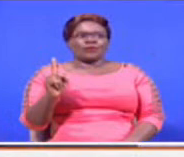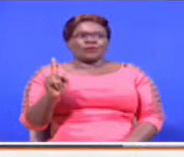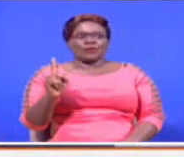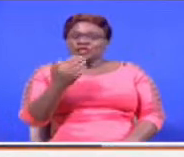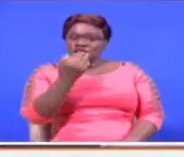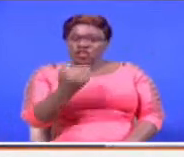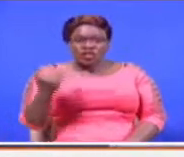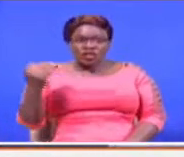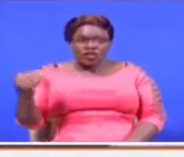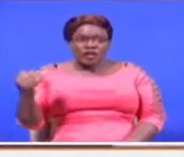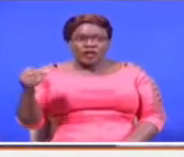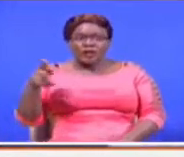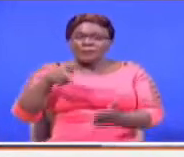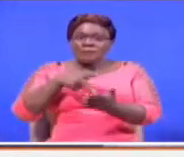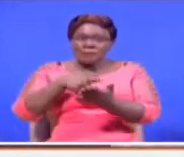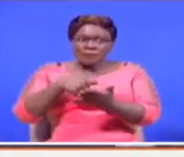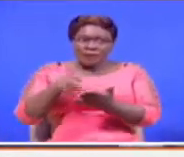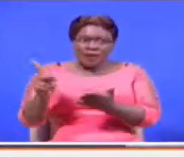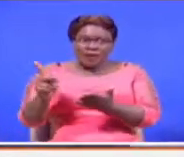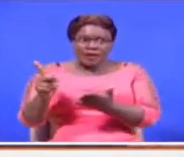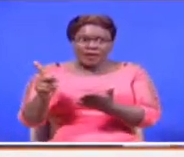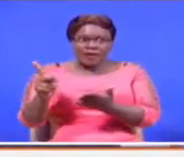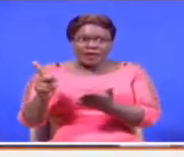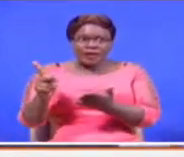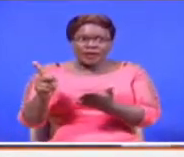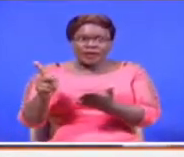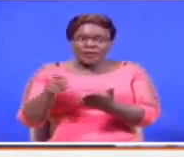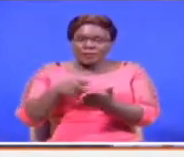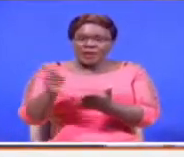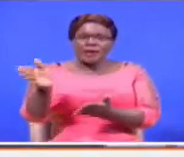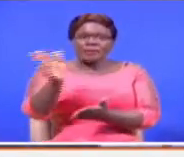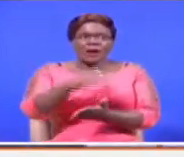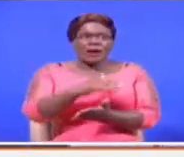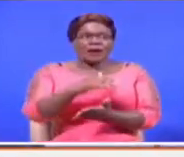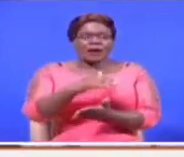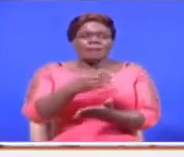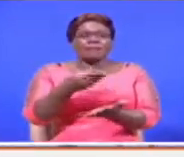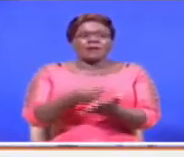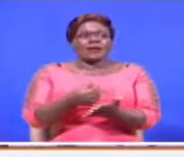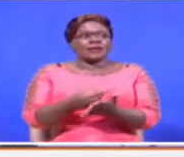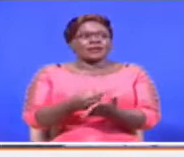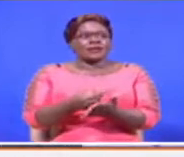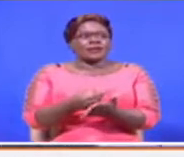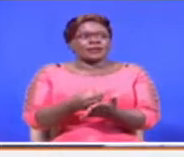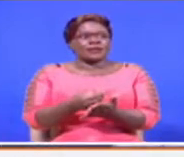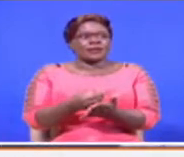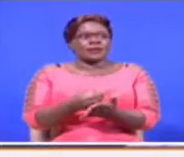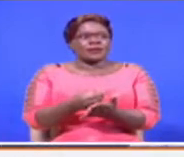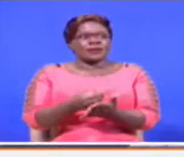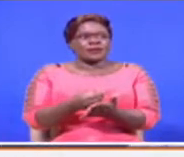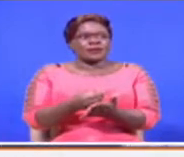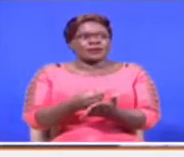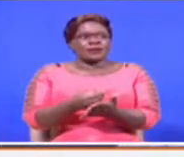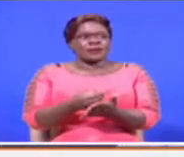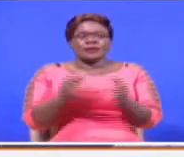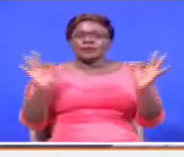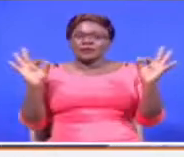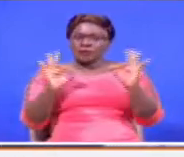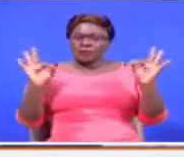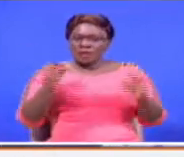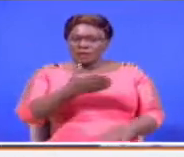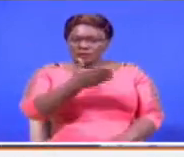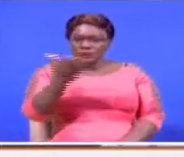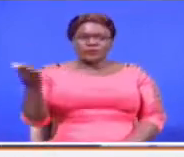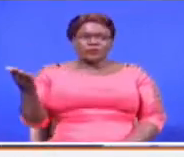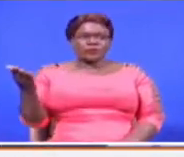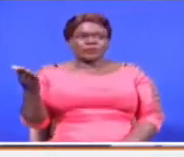whose children were paid for to prevent their return the money. And it will surprise you, gentlemen.